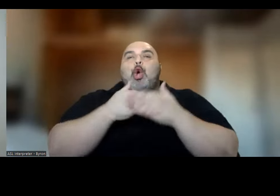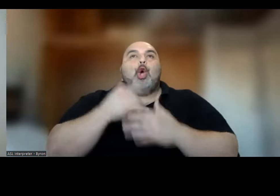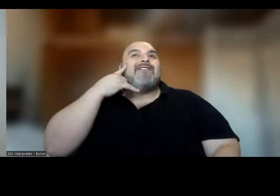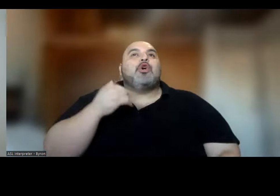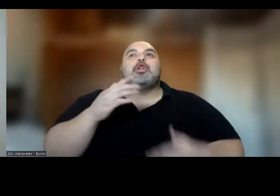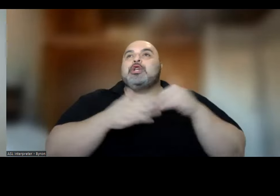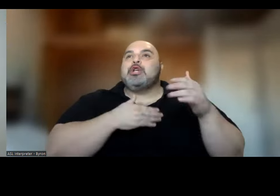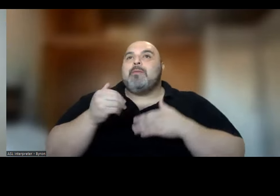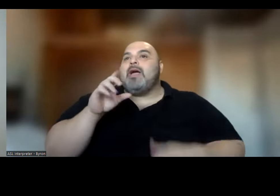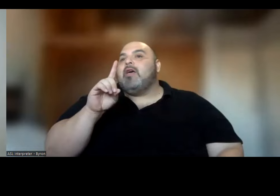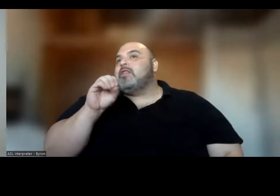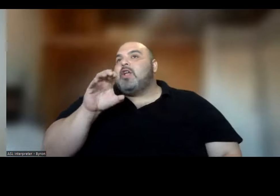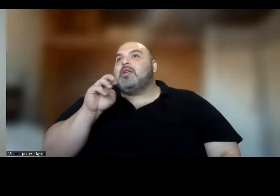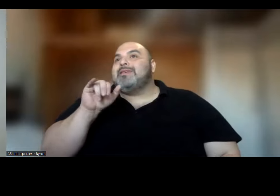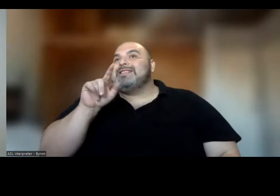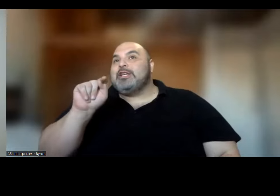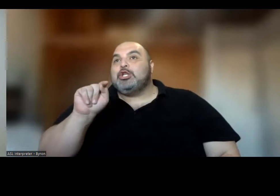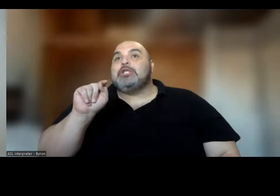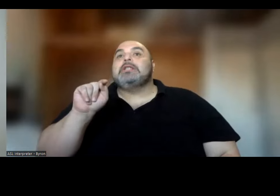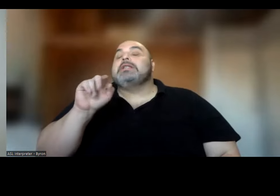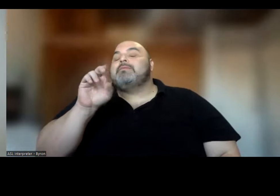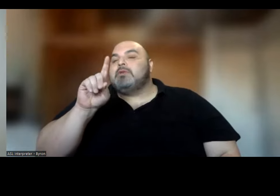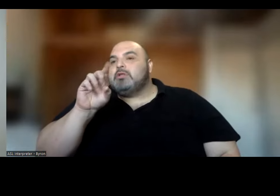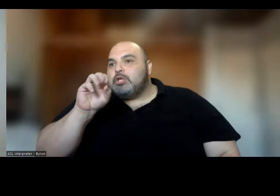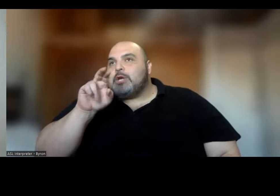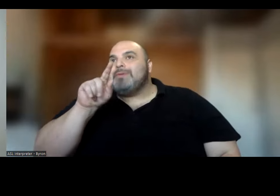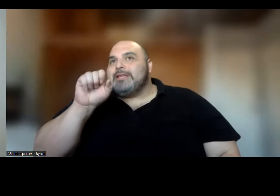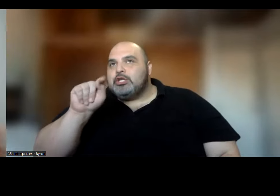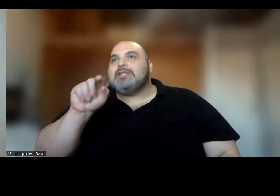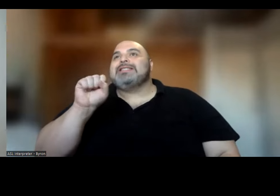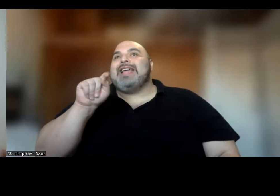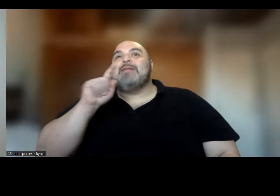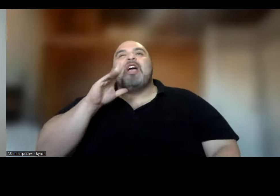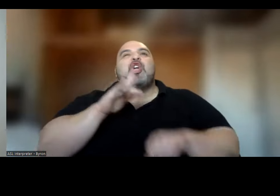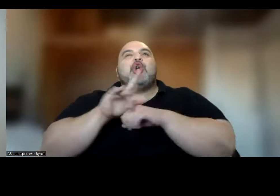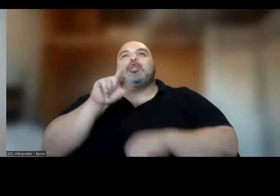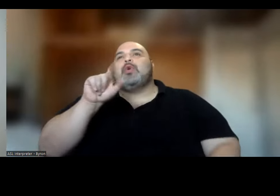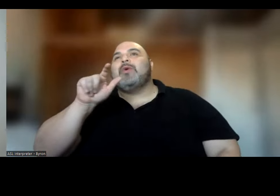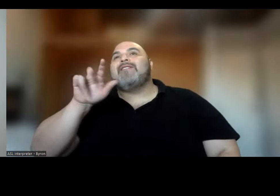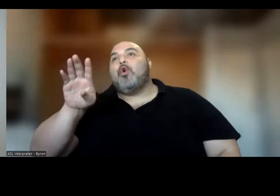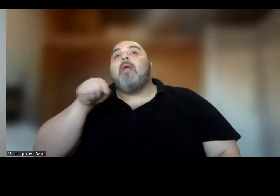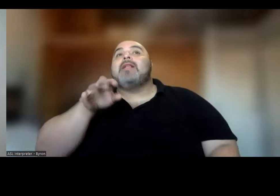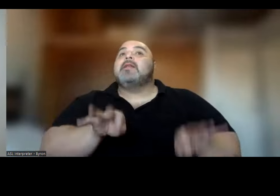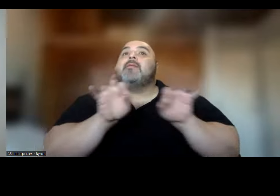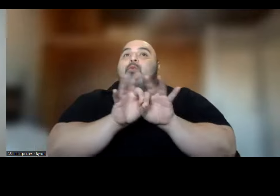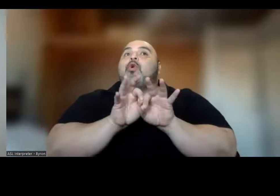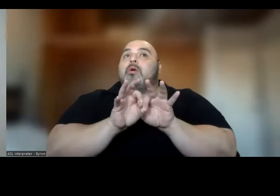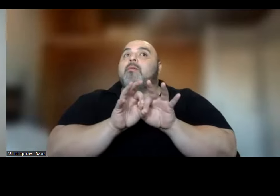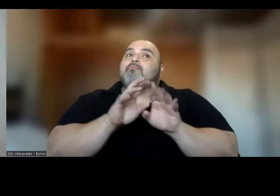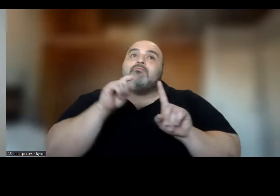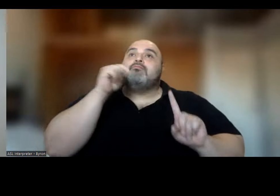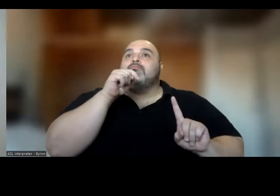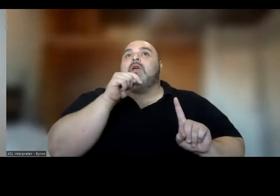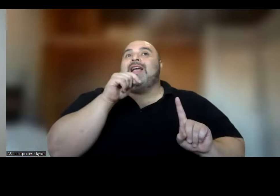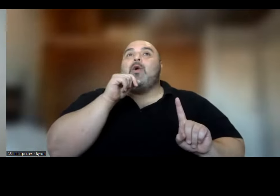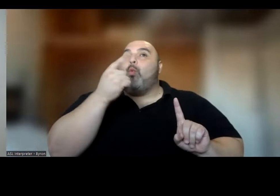their documentation status, by early 24 to receive that coverage. But this is an important milestone, and one that I don't think